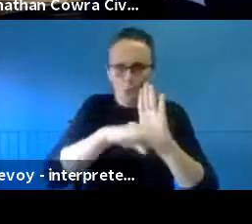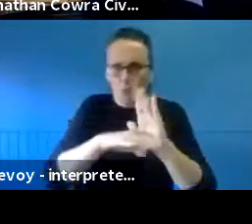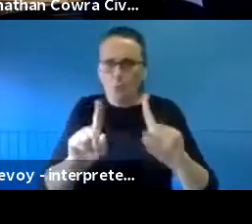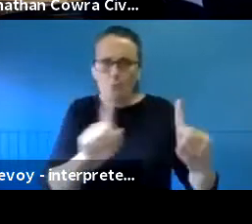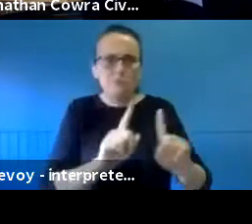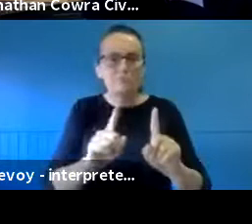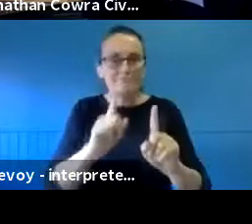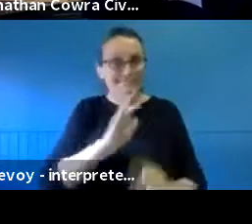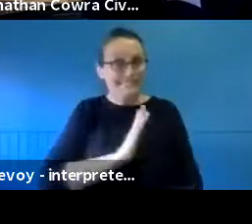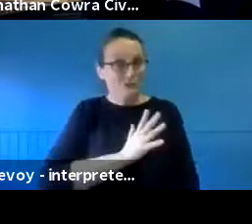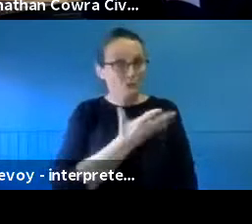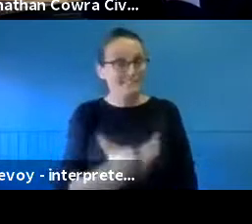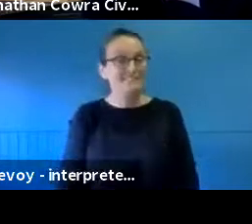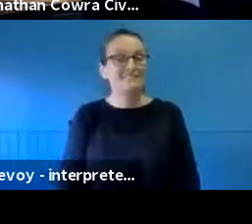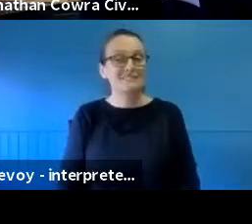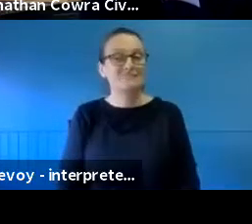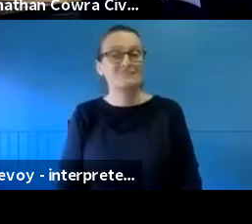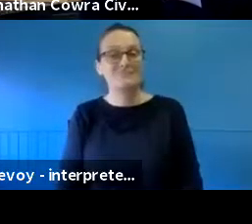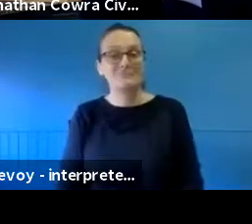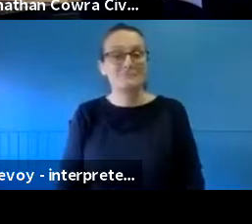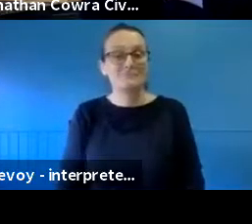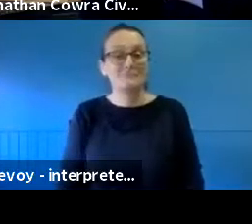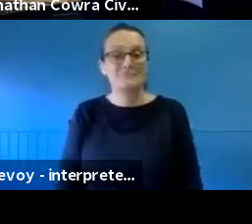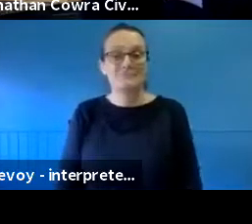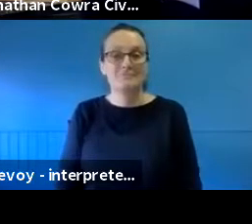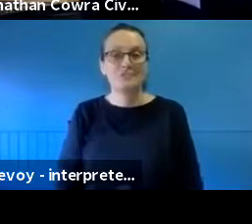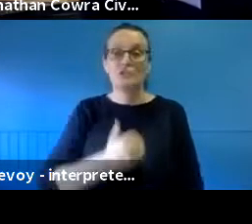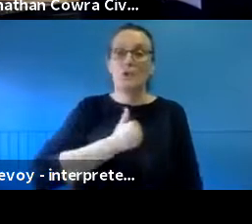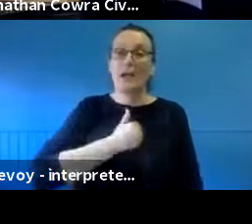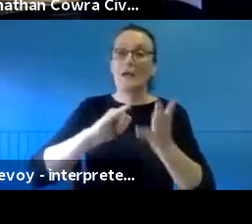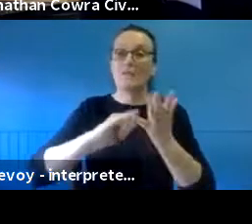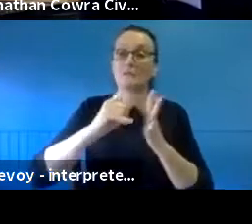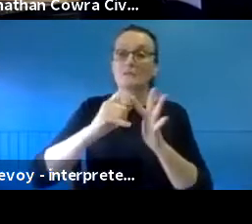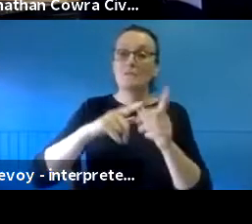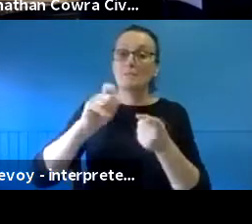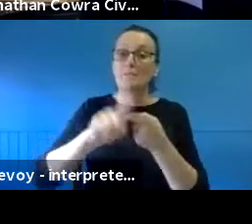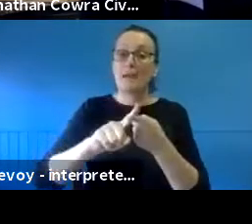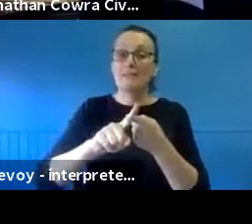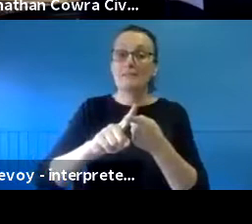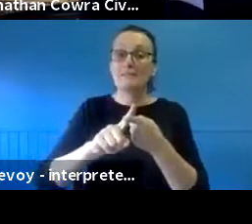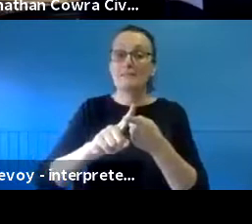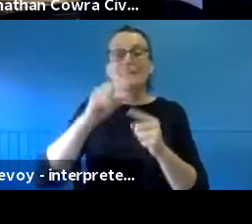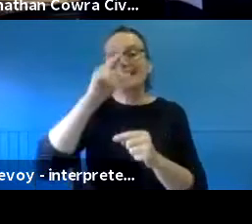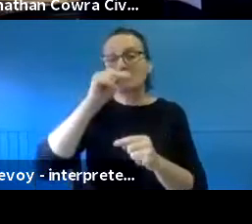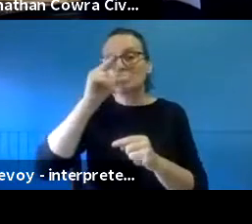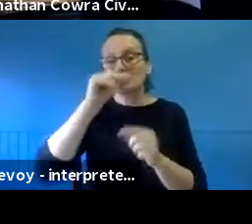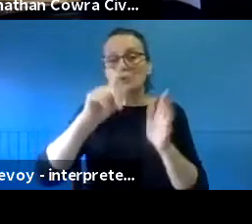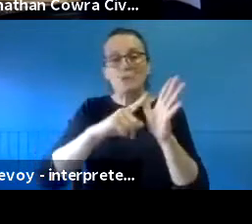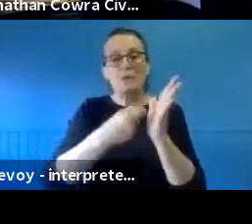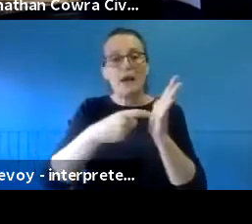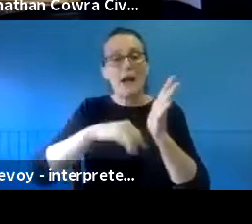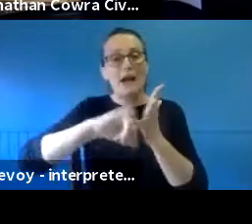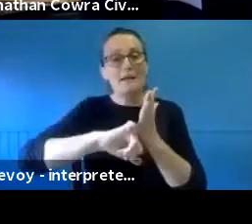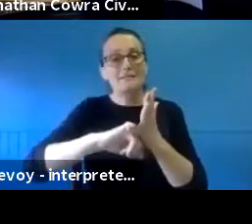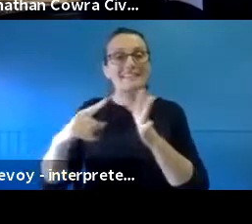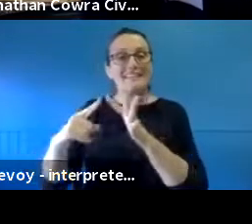is interesting. So we're having our space is at, it's at Backbone Youth Arts. They've at the East Brisbane